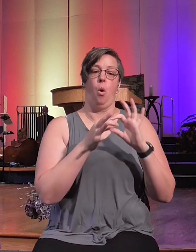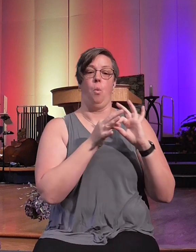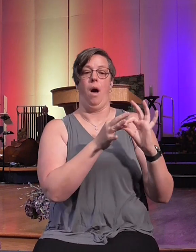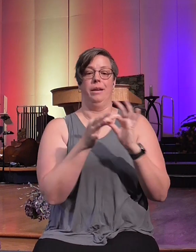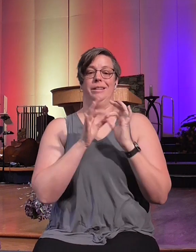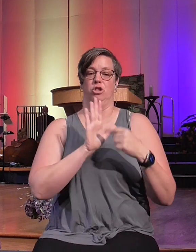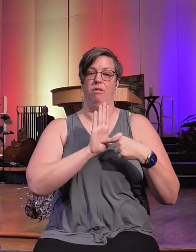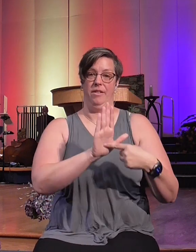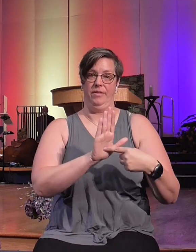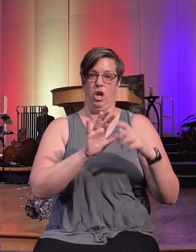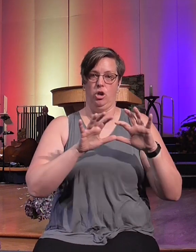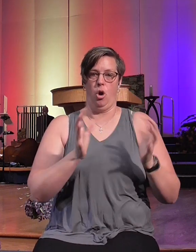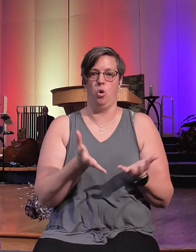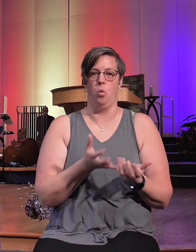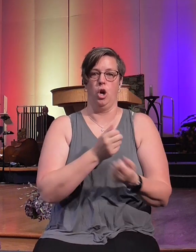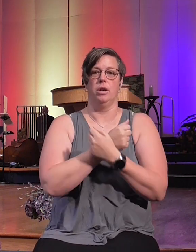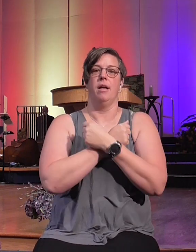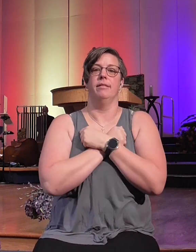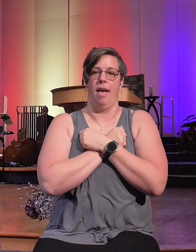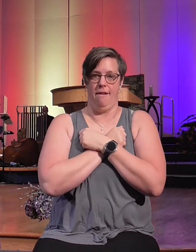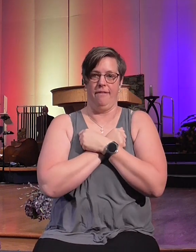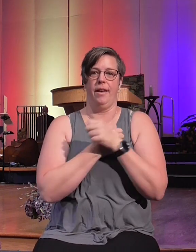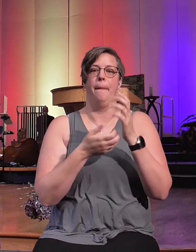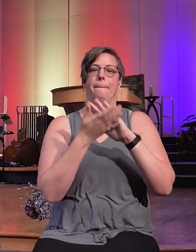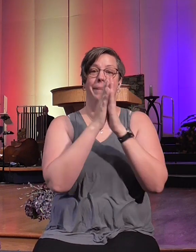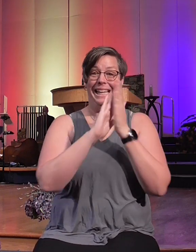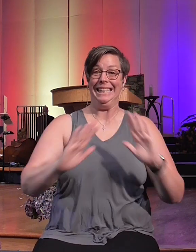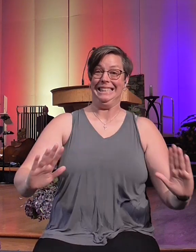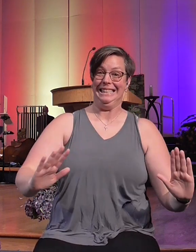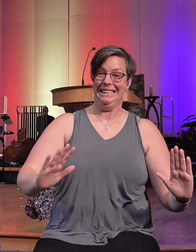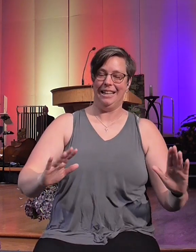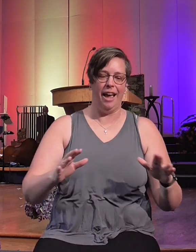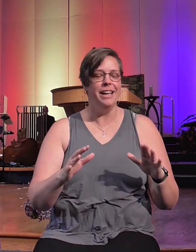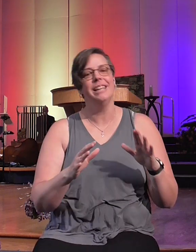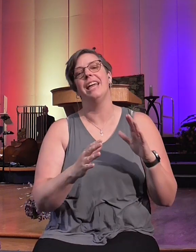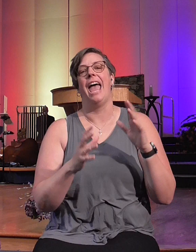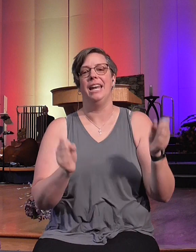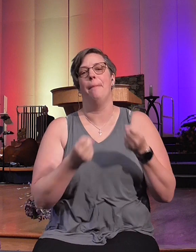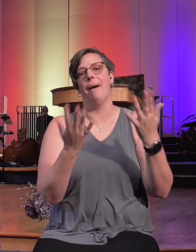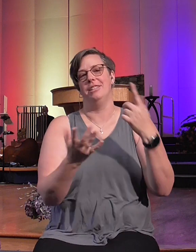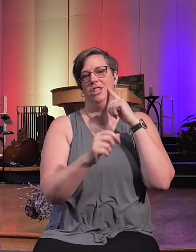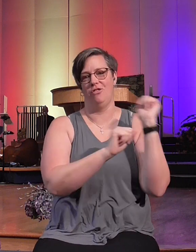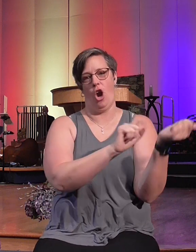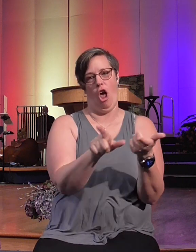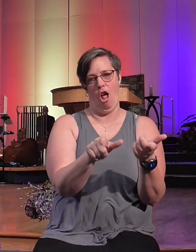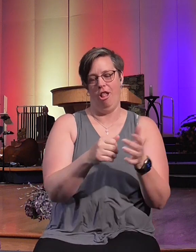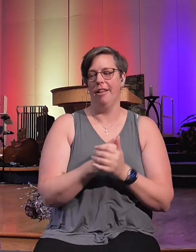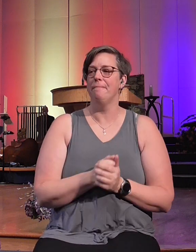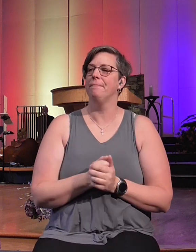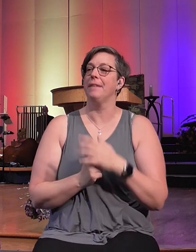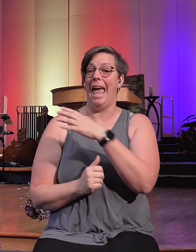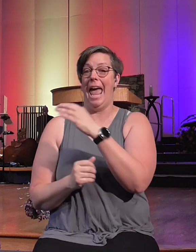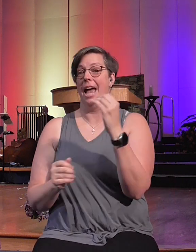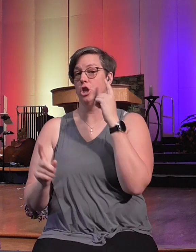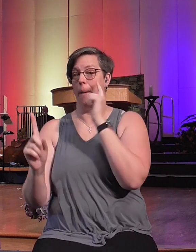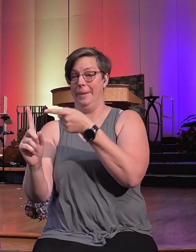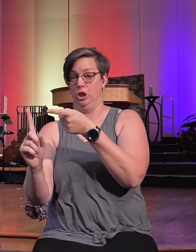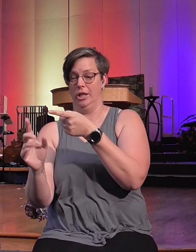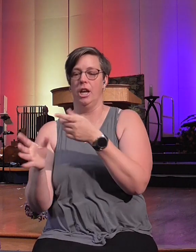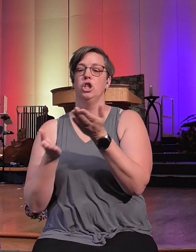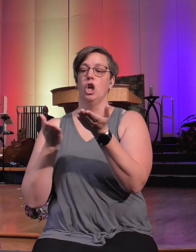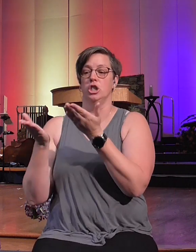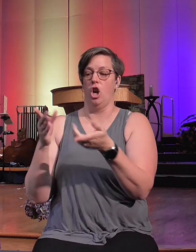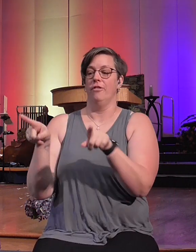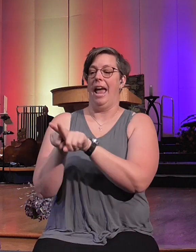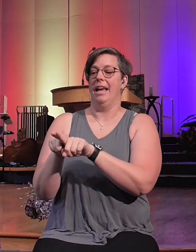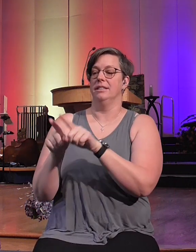Oneness revealed. A world of love, peace, and abundance for all. And our mission, to